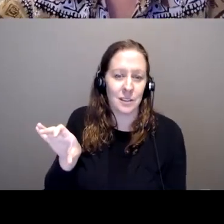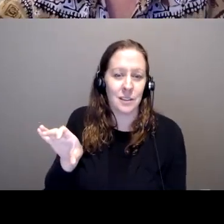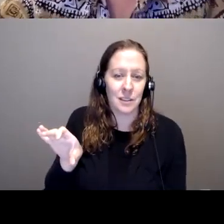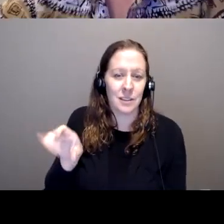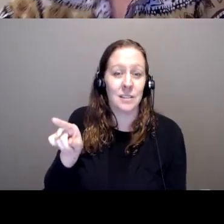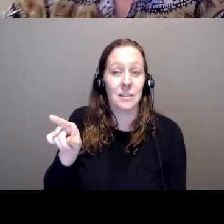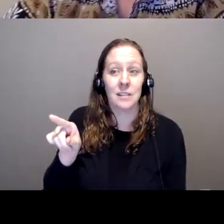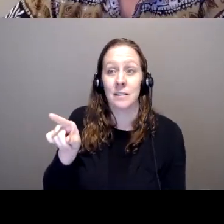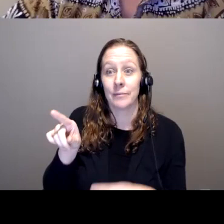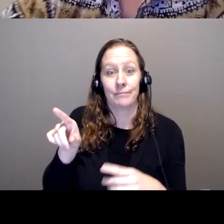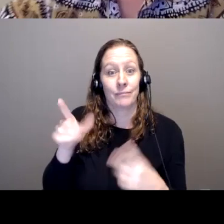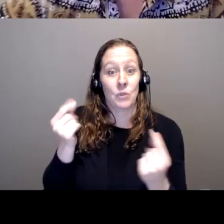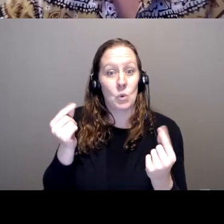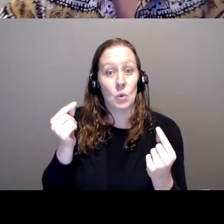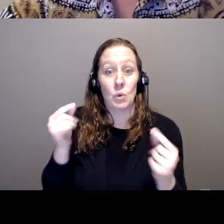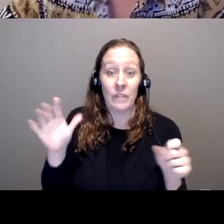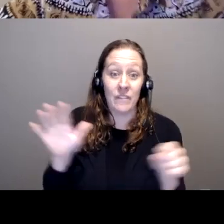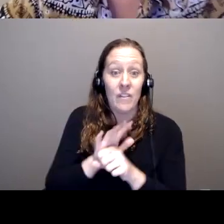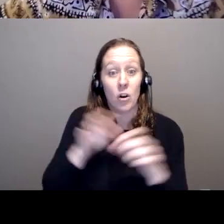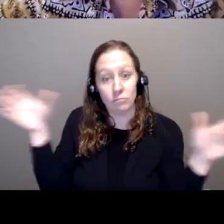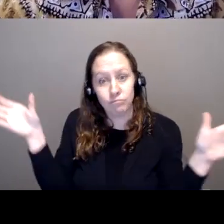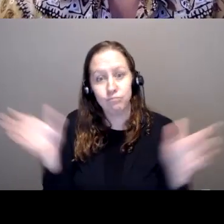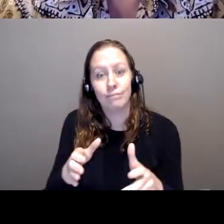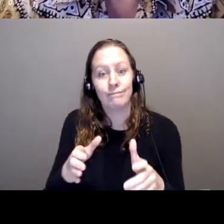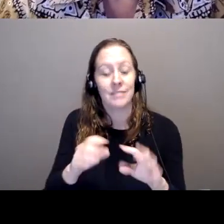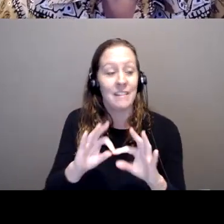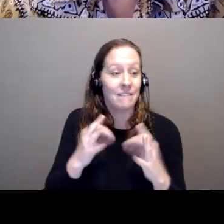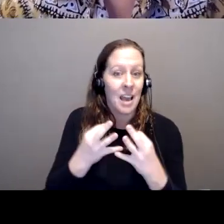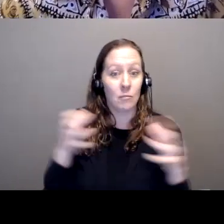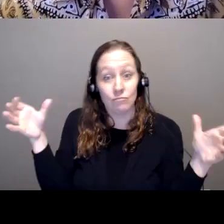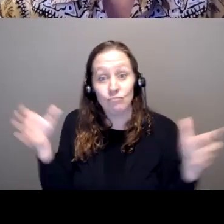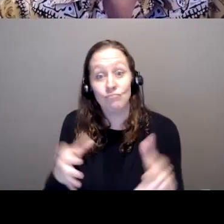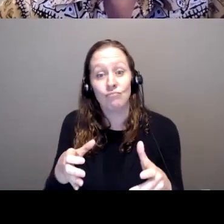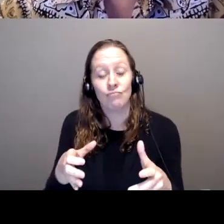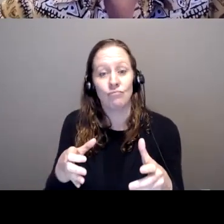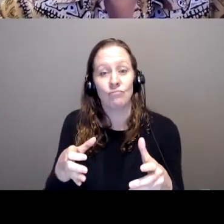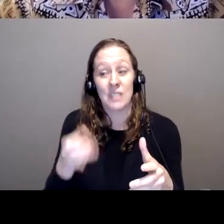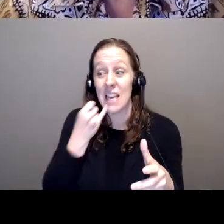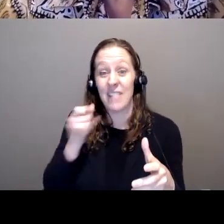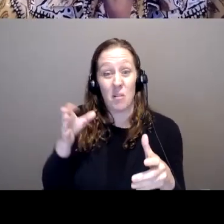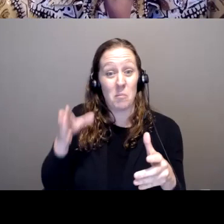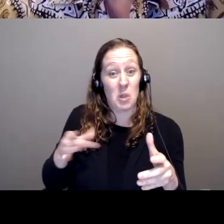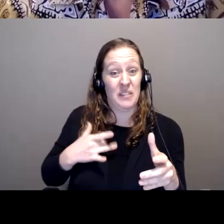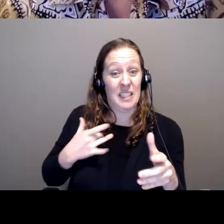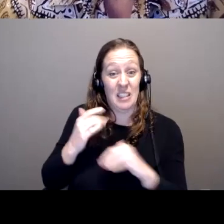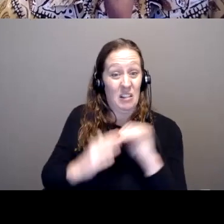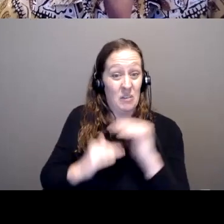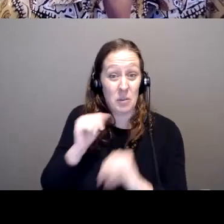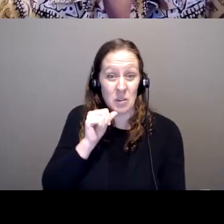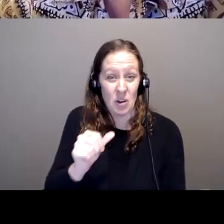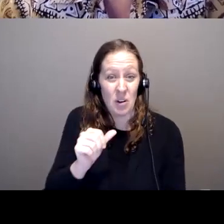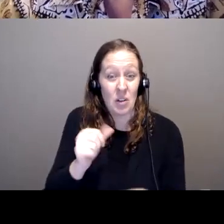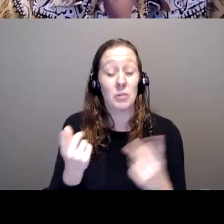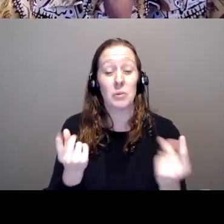come together as participants or families to start a dialogue. What we